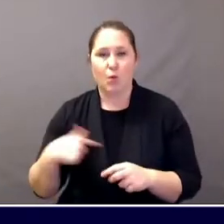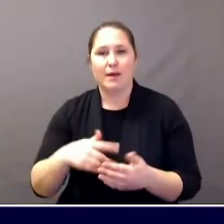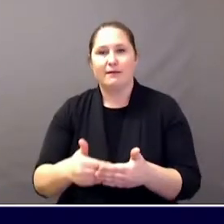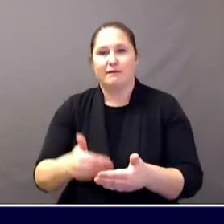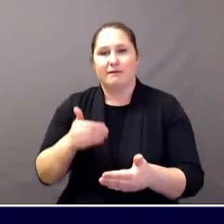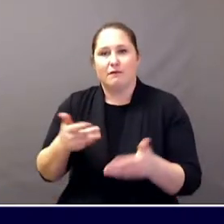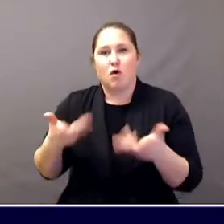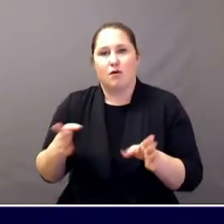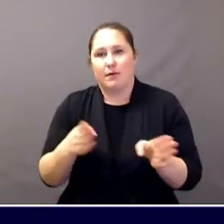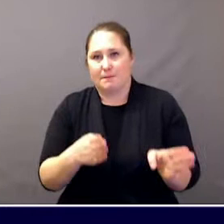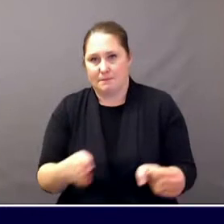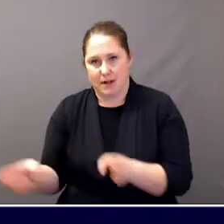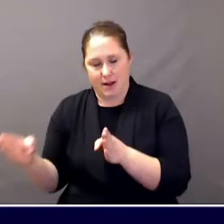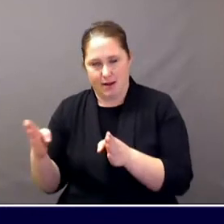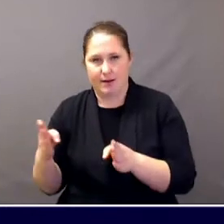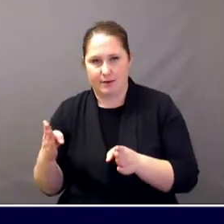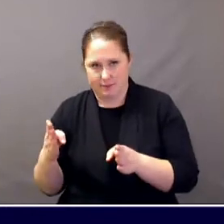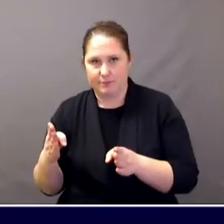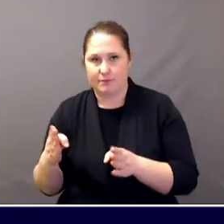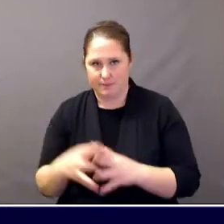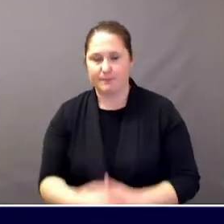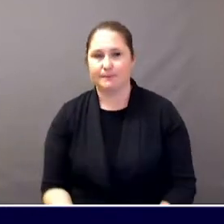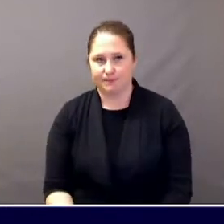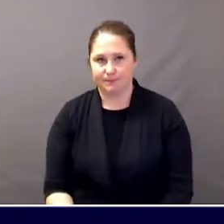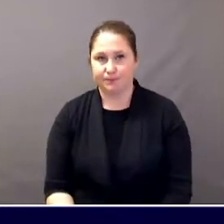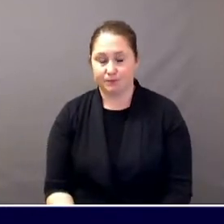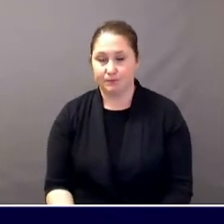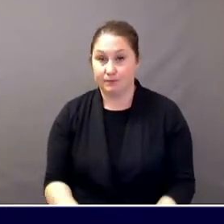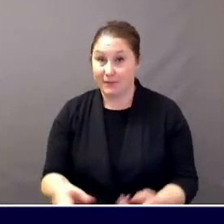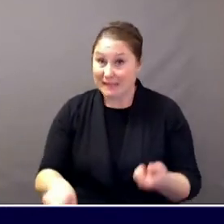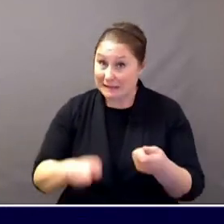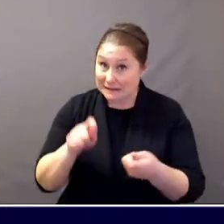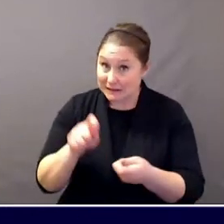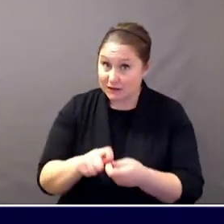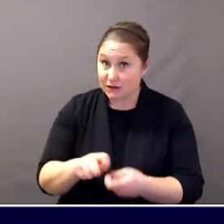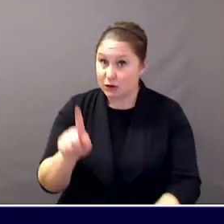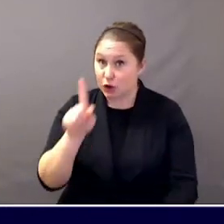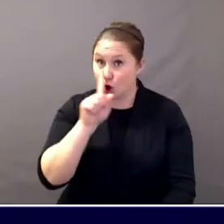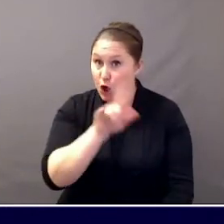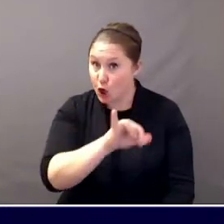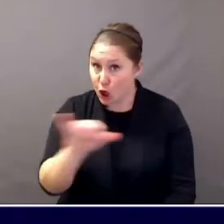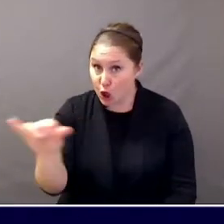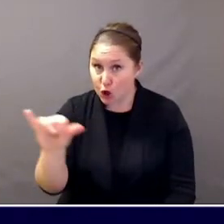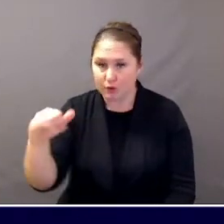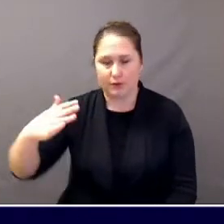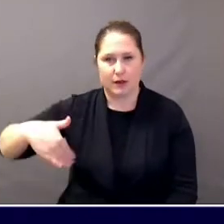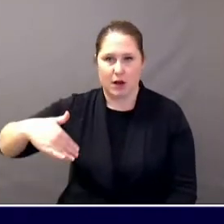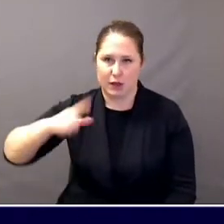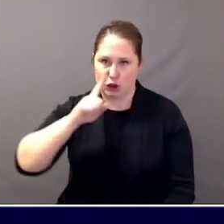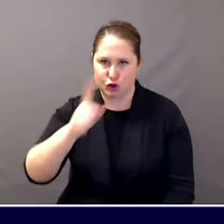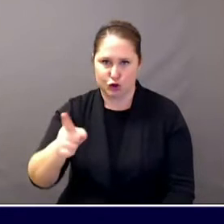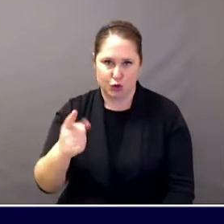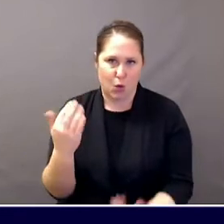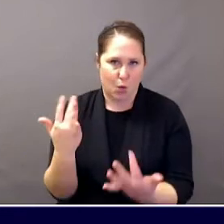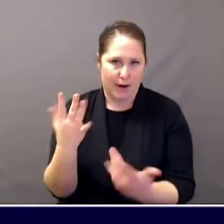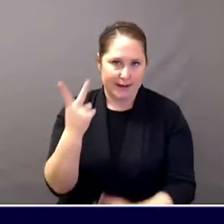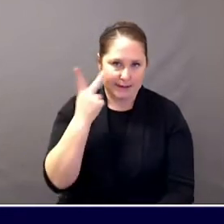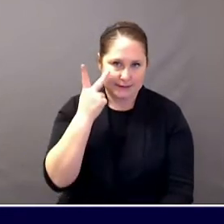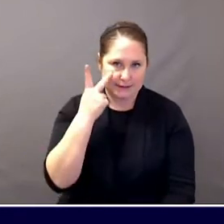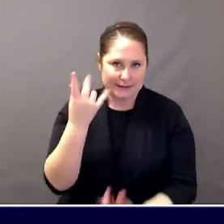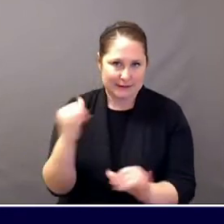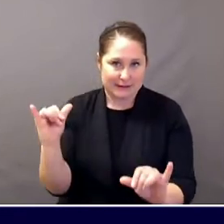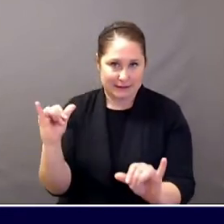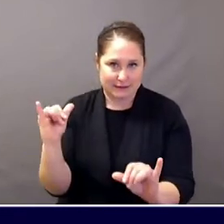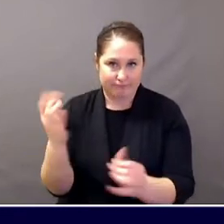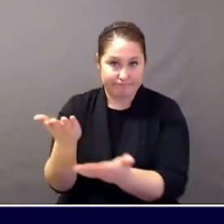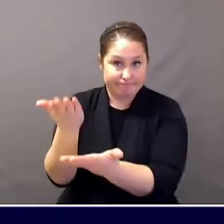And we haven't seen yet what that expanded throughput to states might look like, but we are thinking and